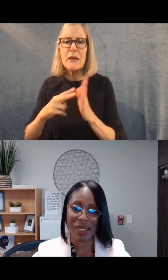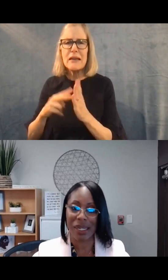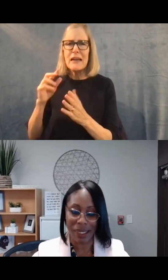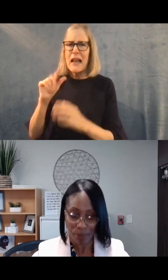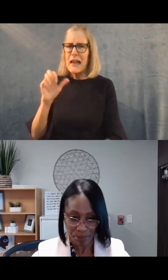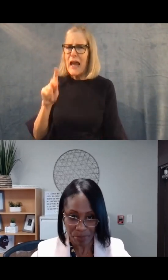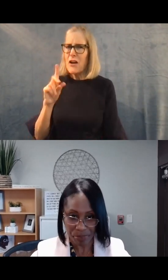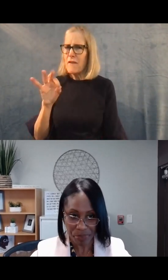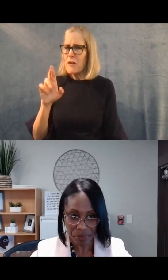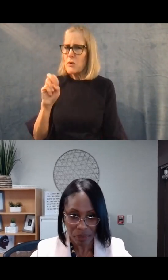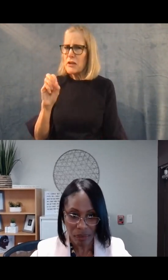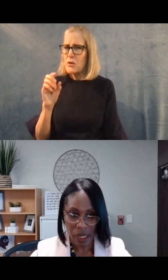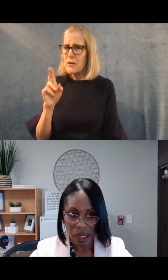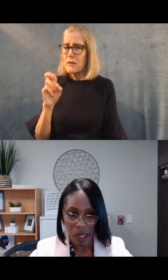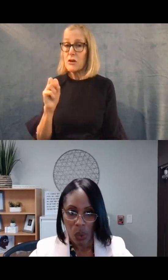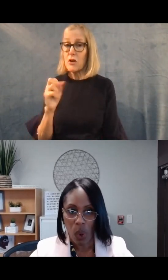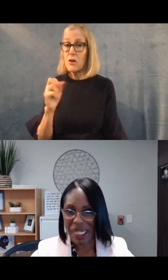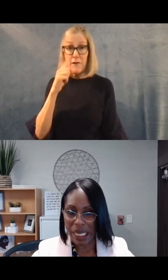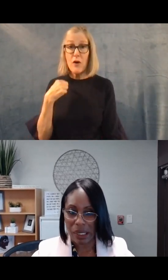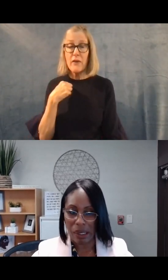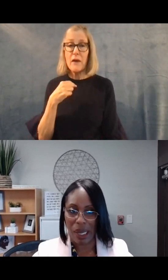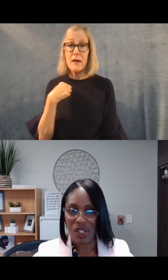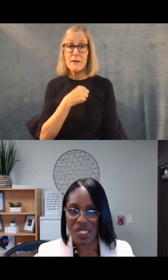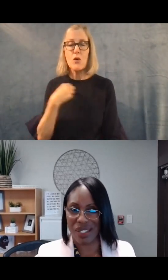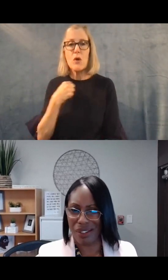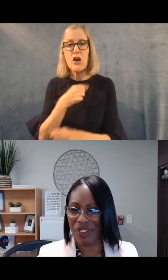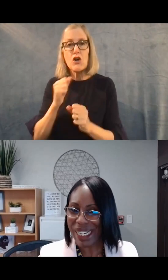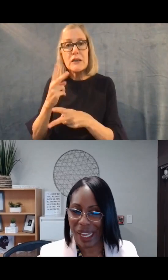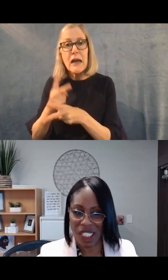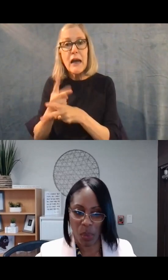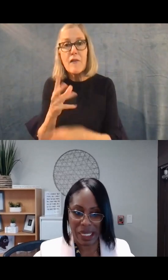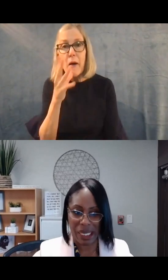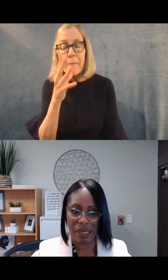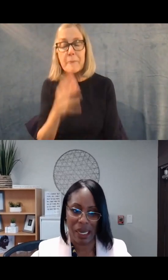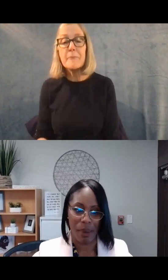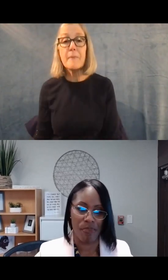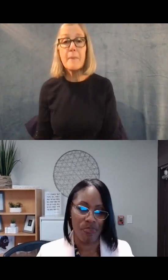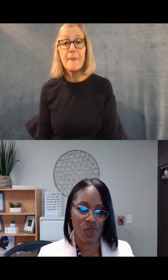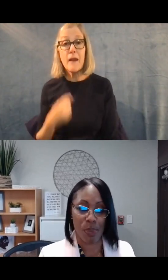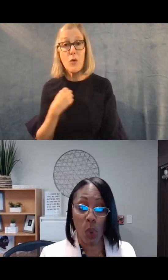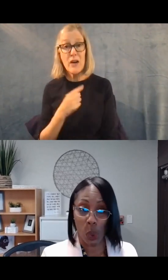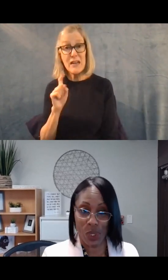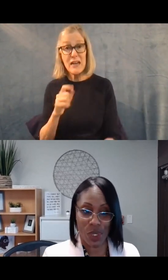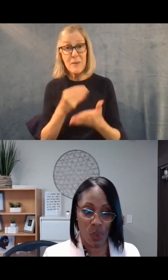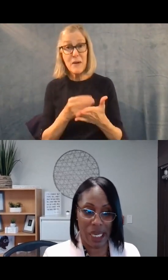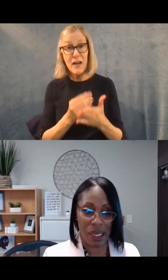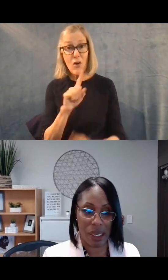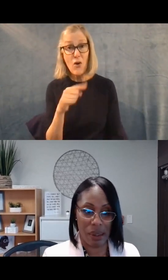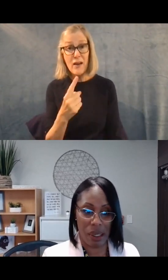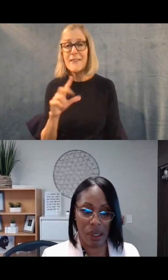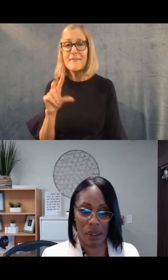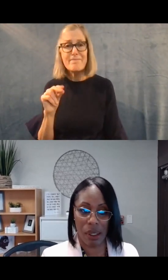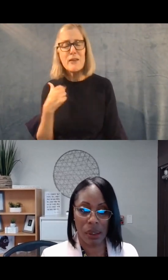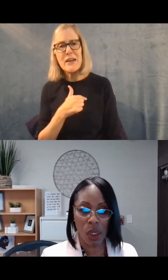the next slide, what we needed, not just finances, but we needed support. We